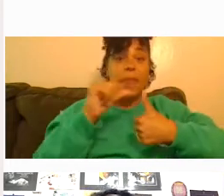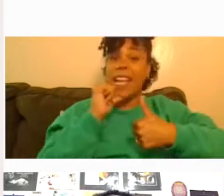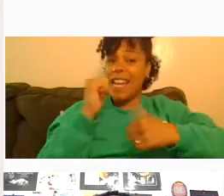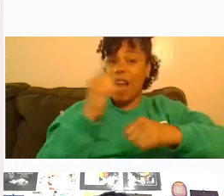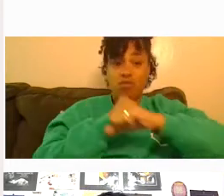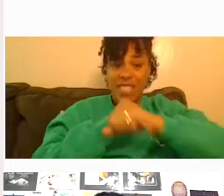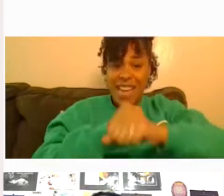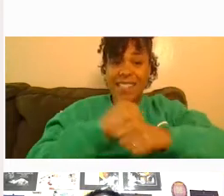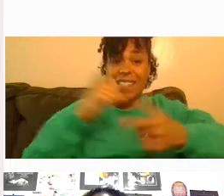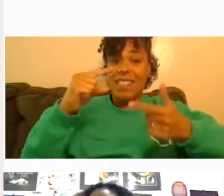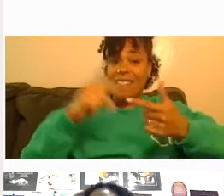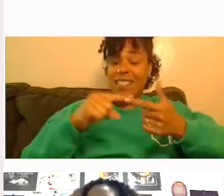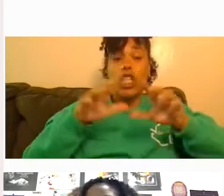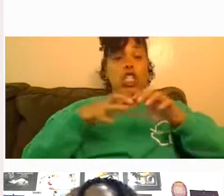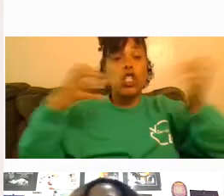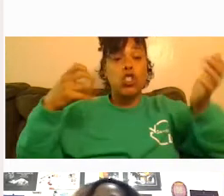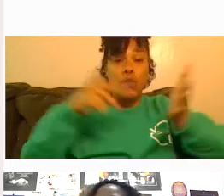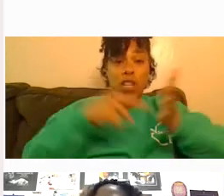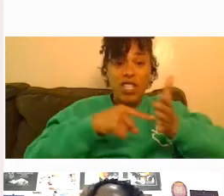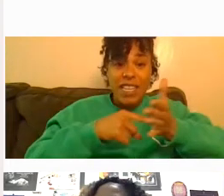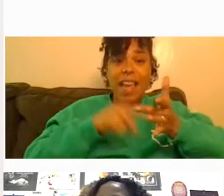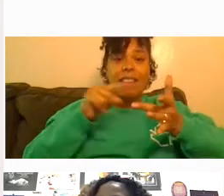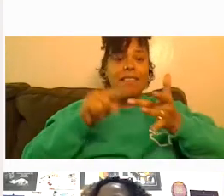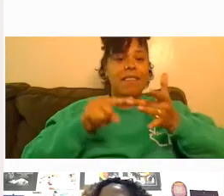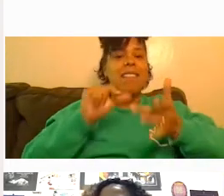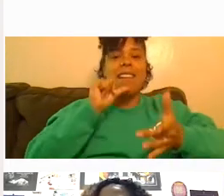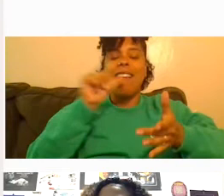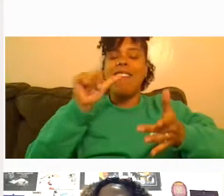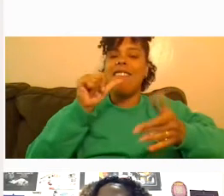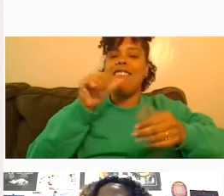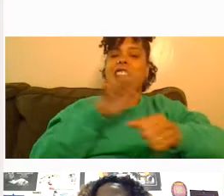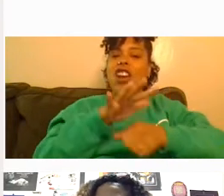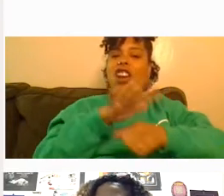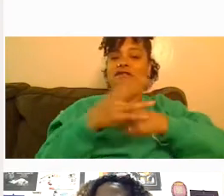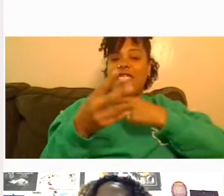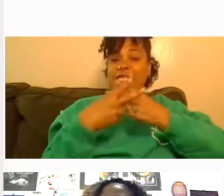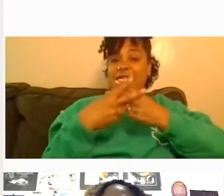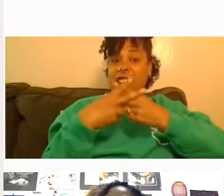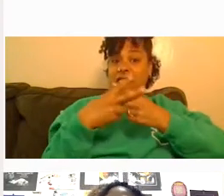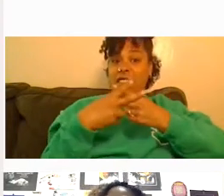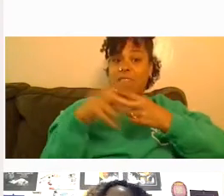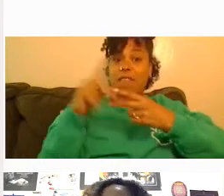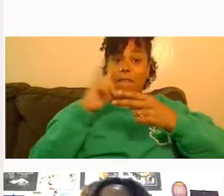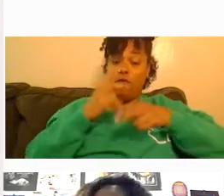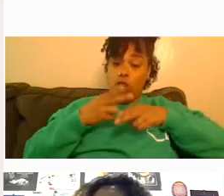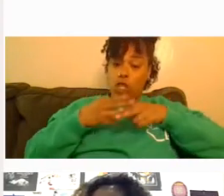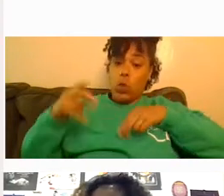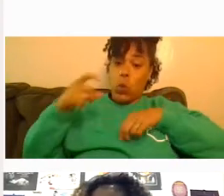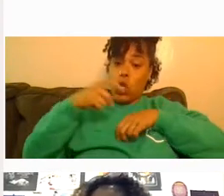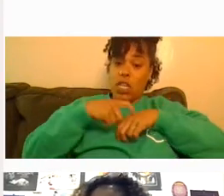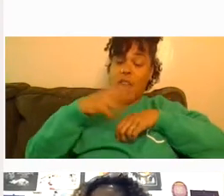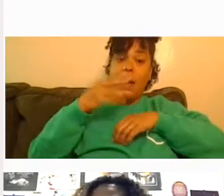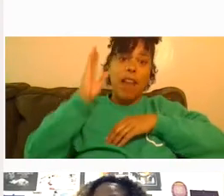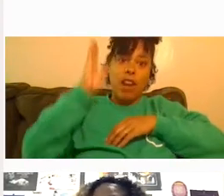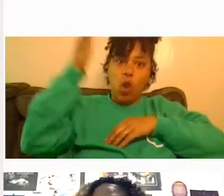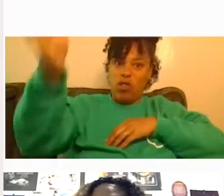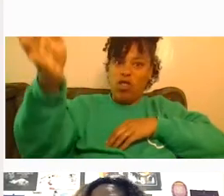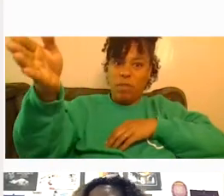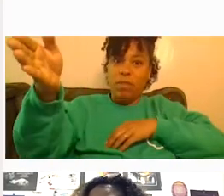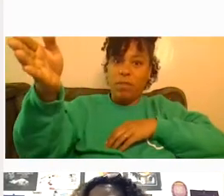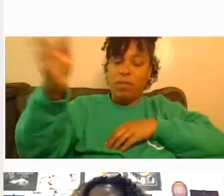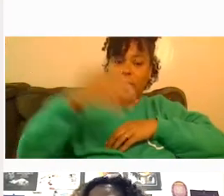savings. See, short-term savings would have helped a lot more people during this pandemic when they lost jobs. And